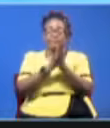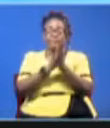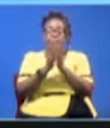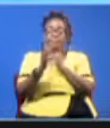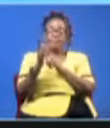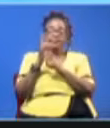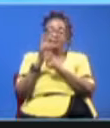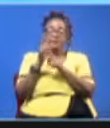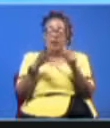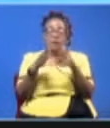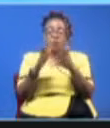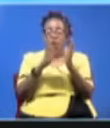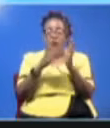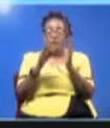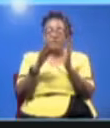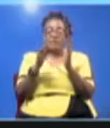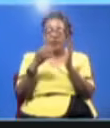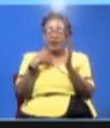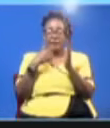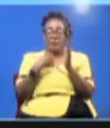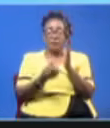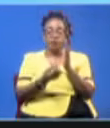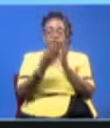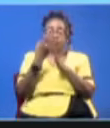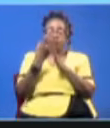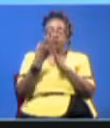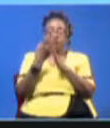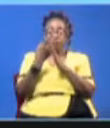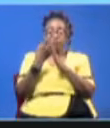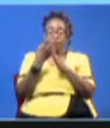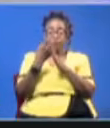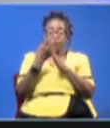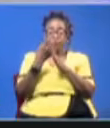know, by way of institutions that already are in place. All right. Now, back to the revised